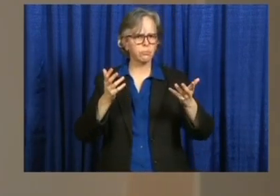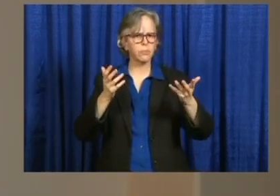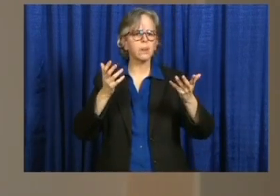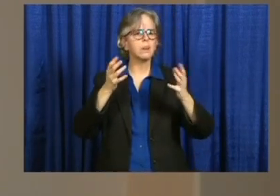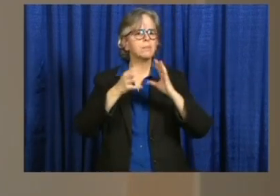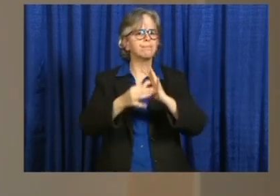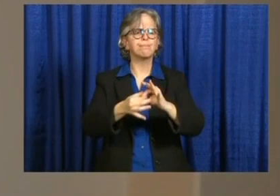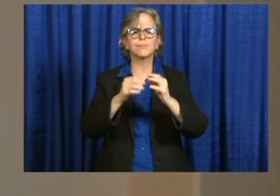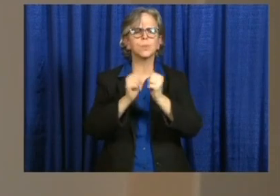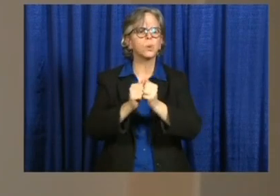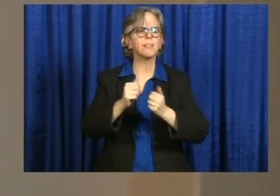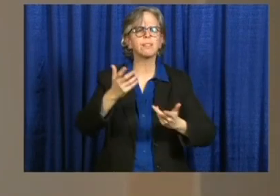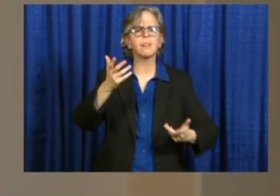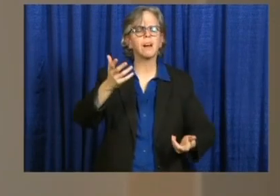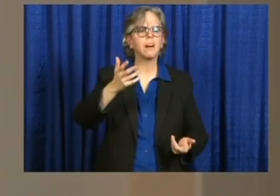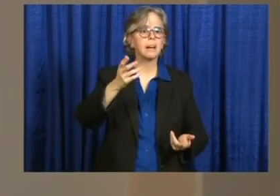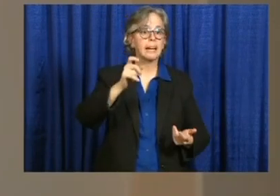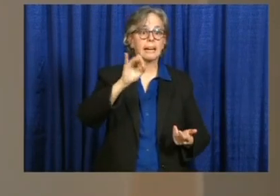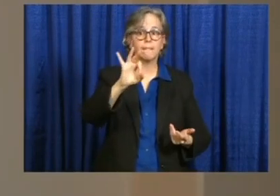for hospital